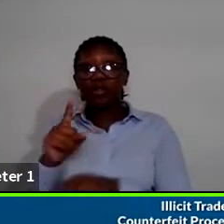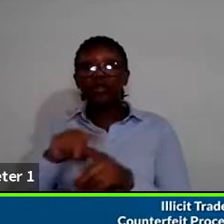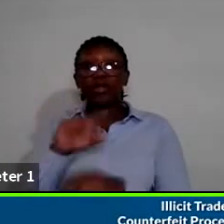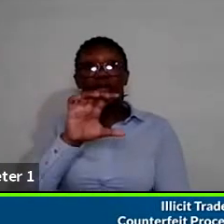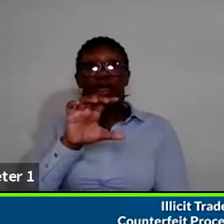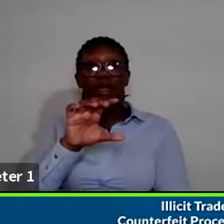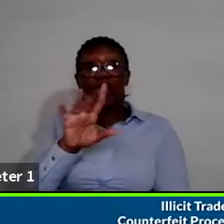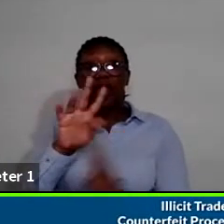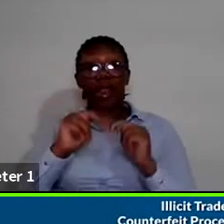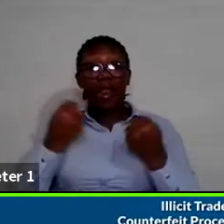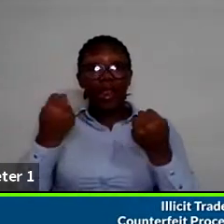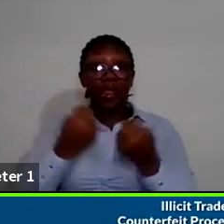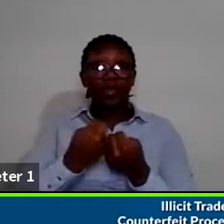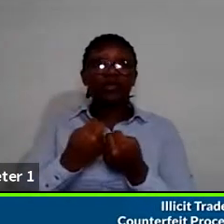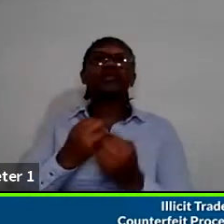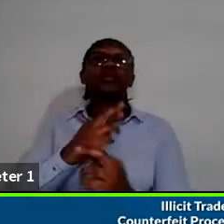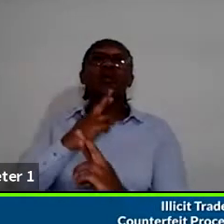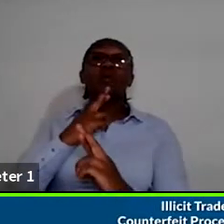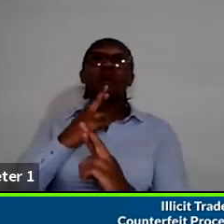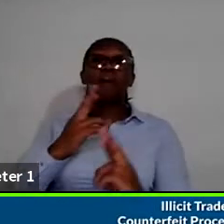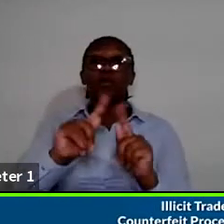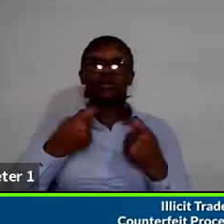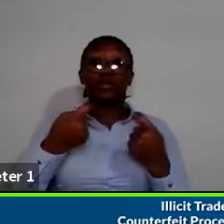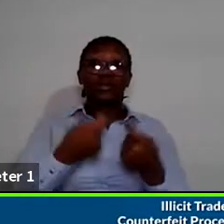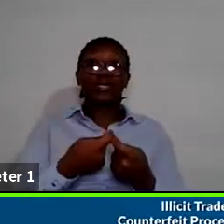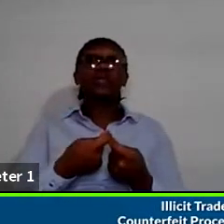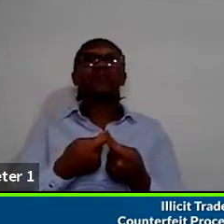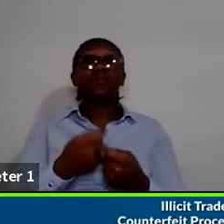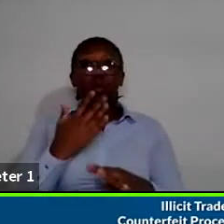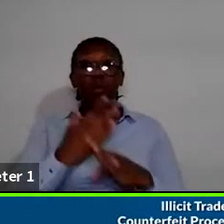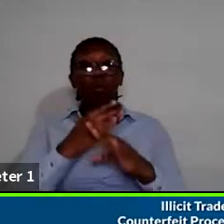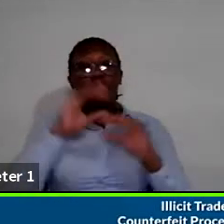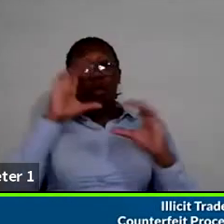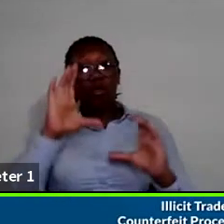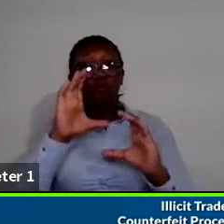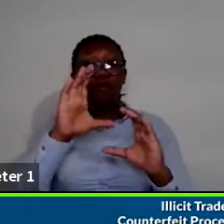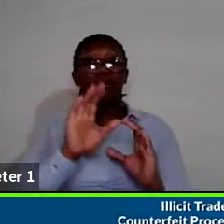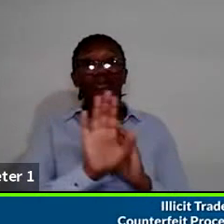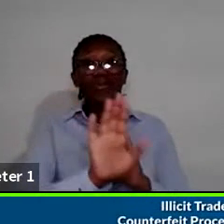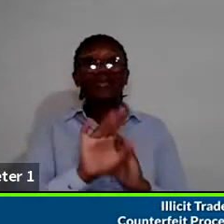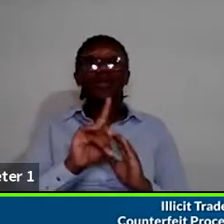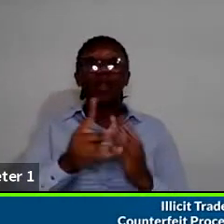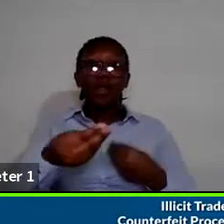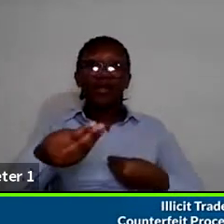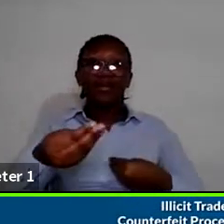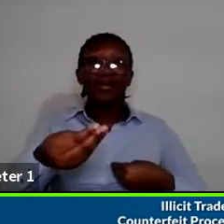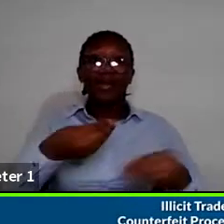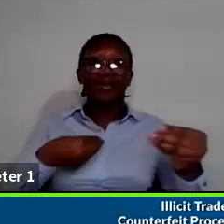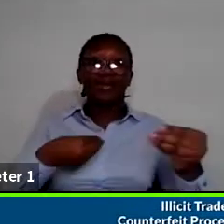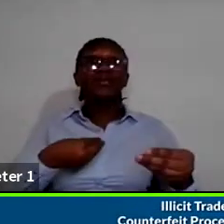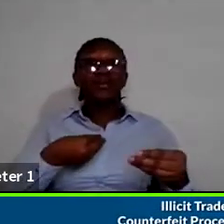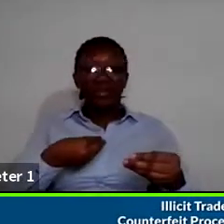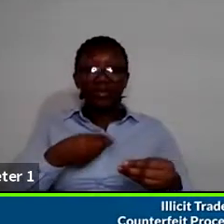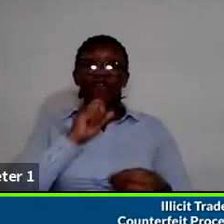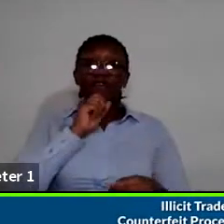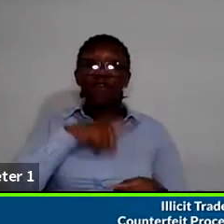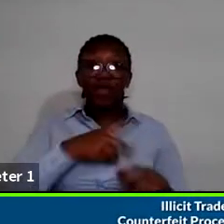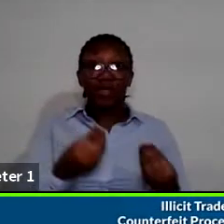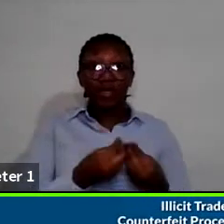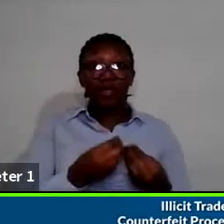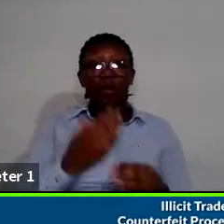Teams are the ones that are responsible to focus on the illicit goods, and they work with all of the other law enforcement agencies in